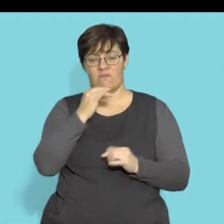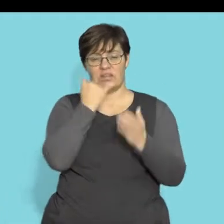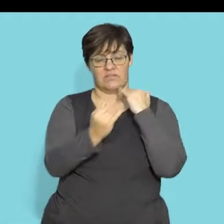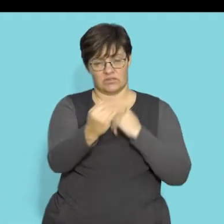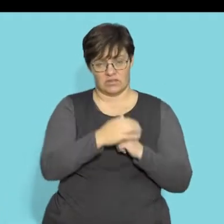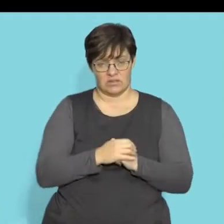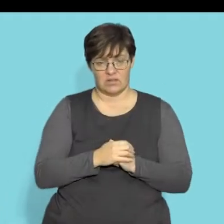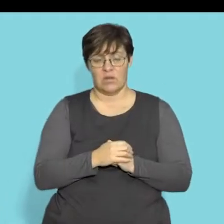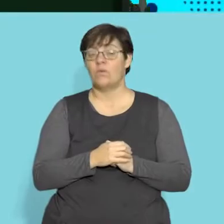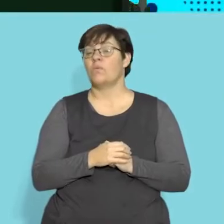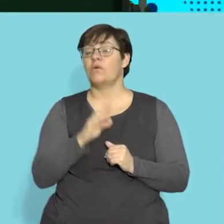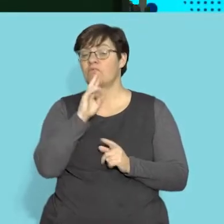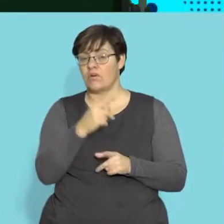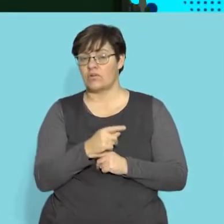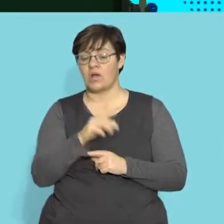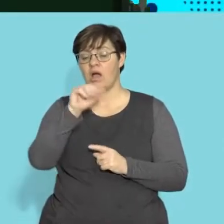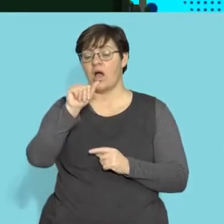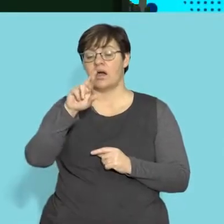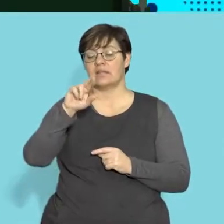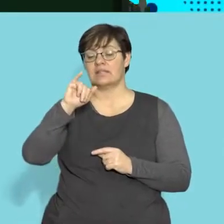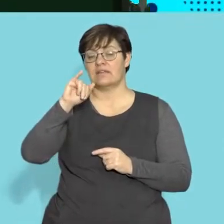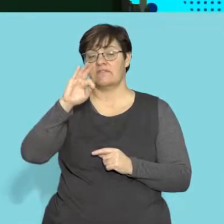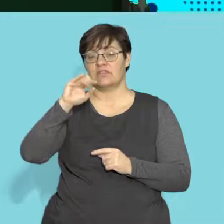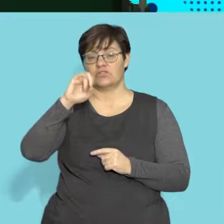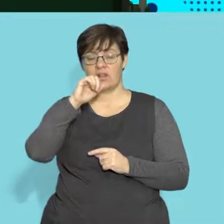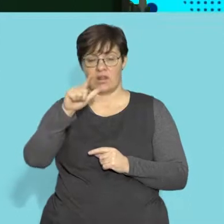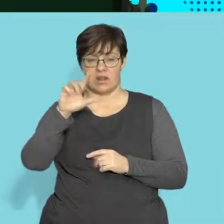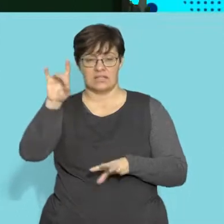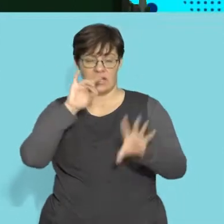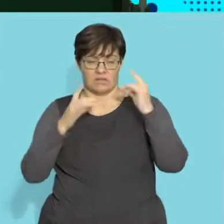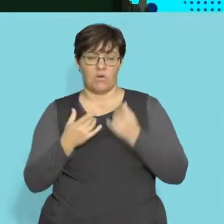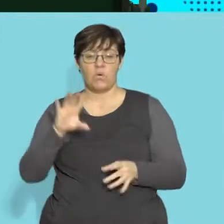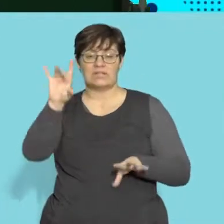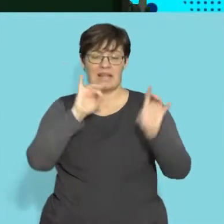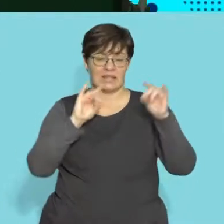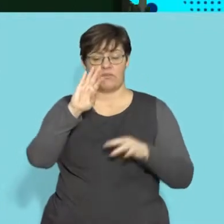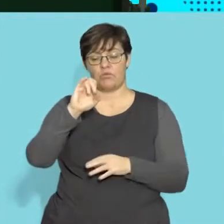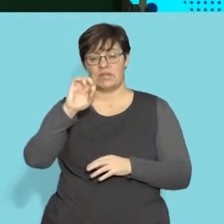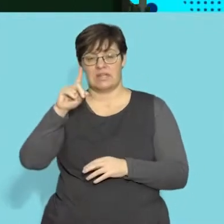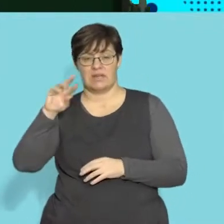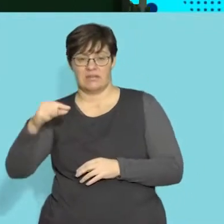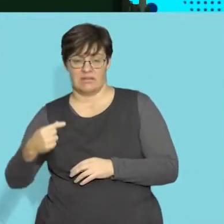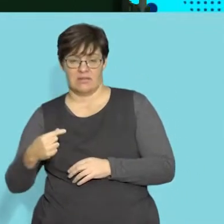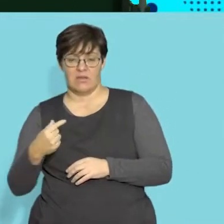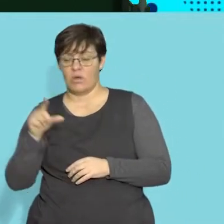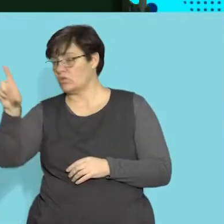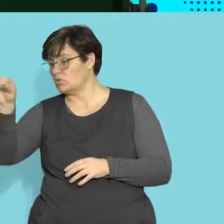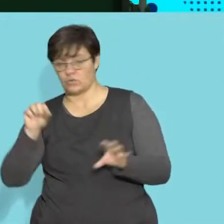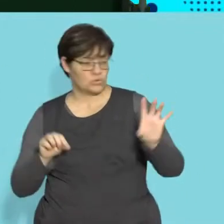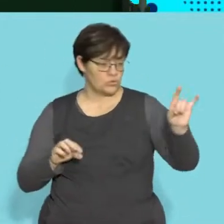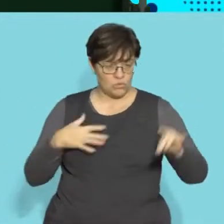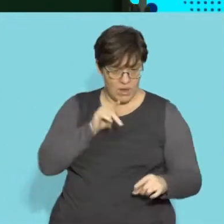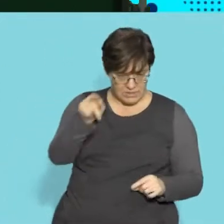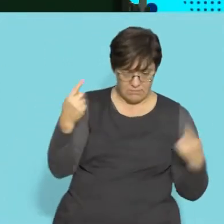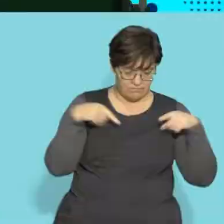individuals, and we often refer to that as artificial selection or selective breeding, where we're choosing individuals with characteristics